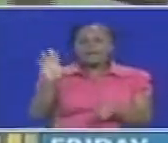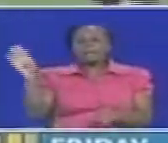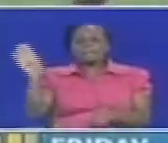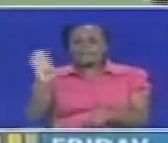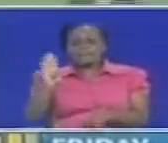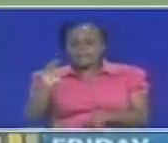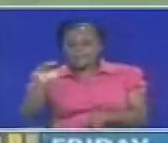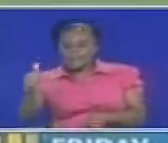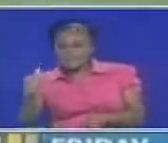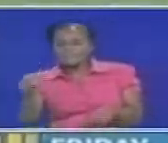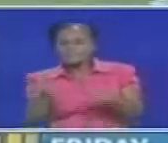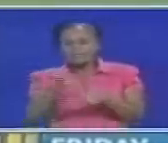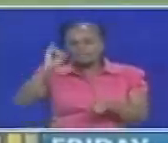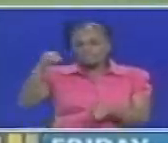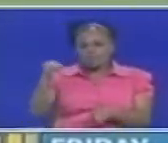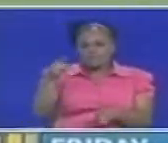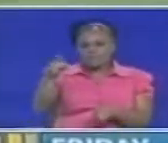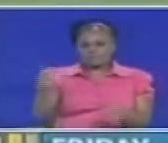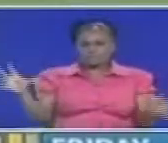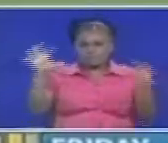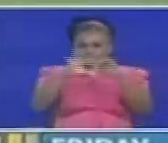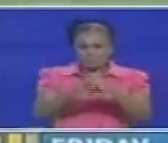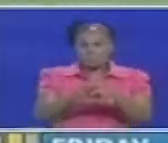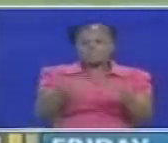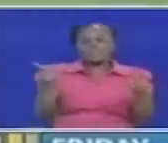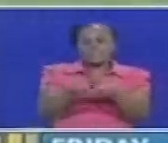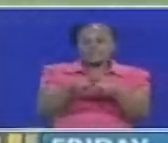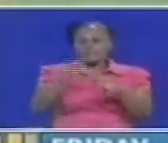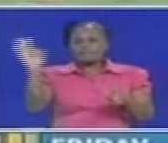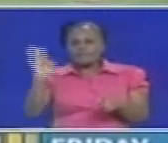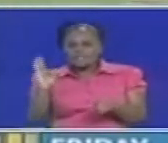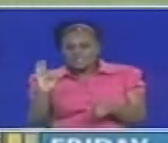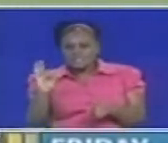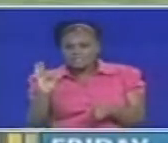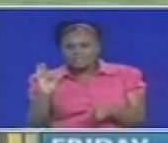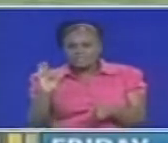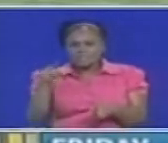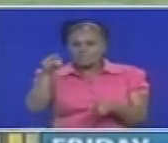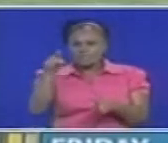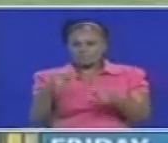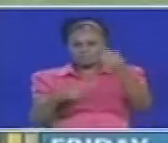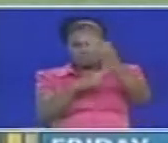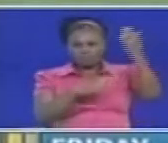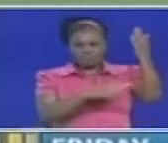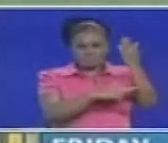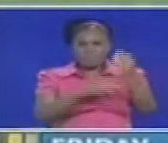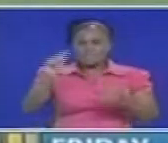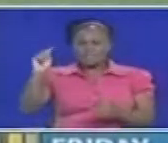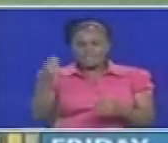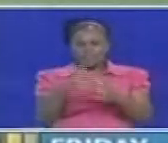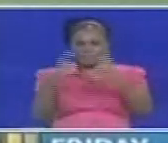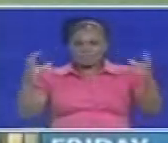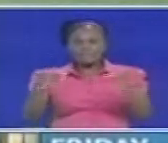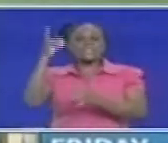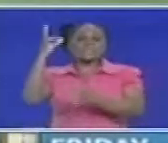Ayub Timbe and Johanna Omolo, David Cheche Ochieng, Francis Kahata and Edin Lavatsa are the pillars that Adelaide Mrucha and Kenya at large